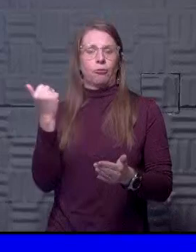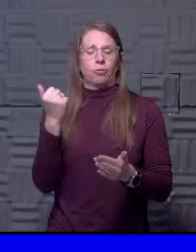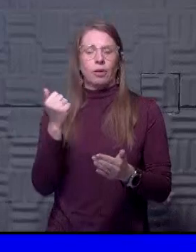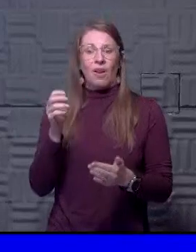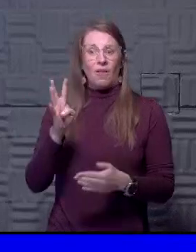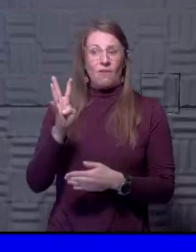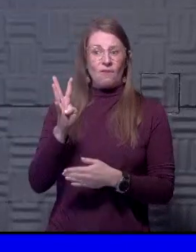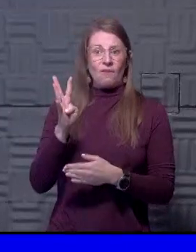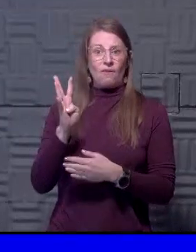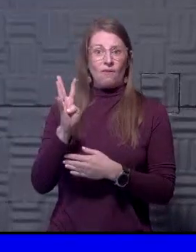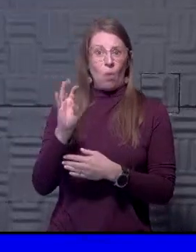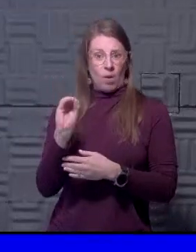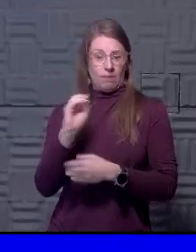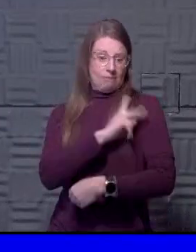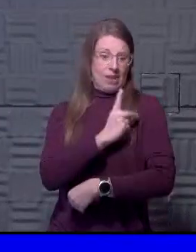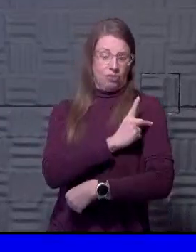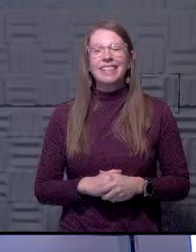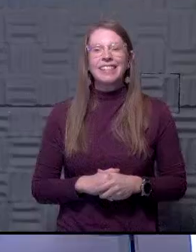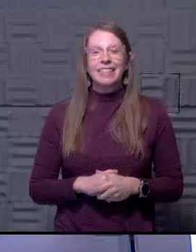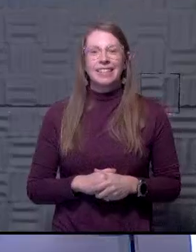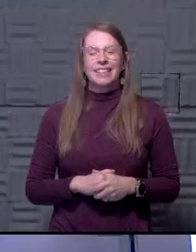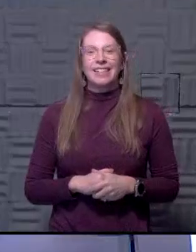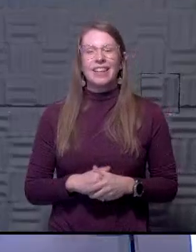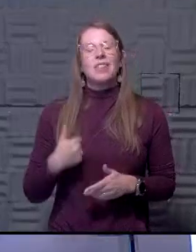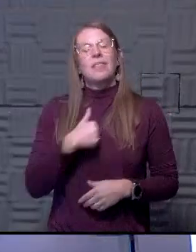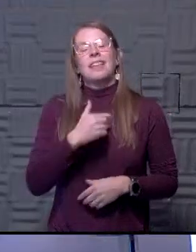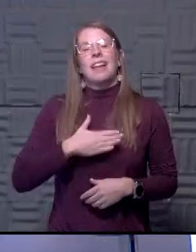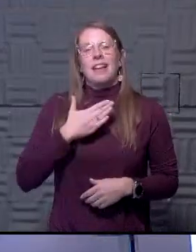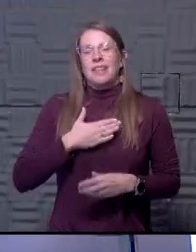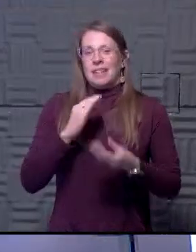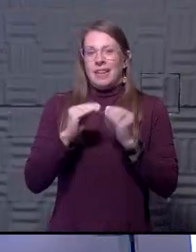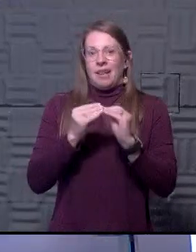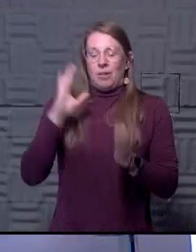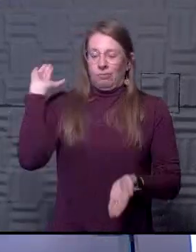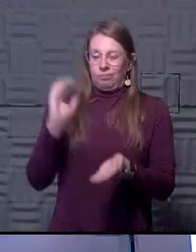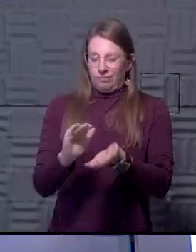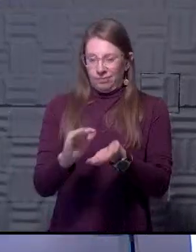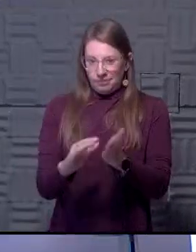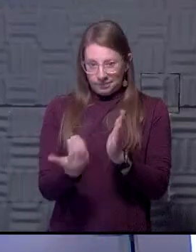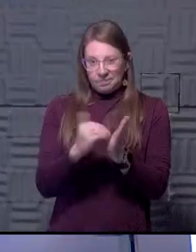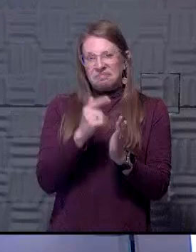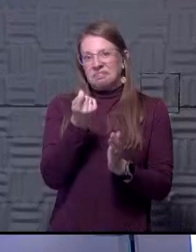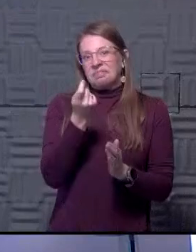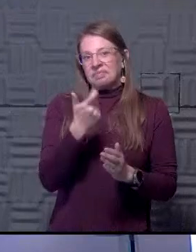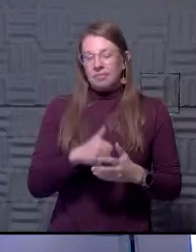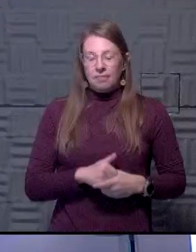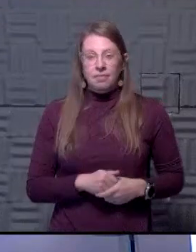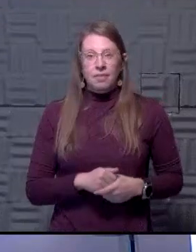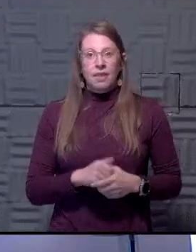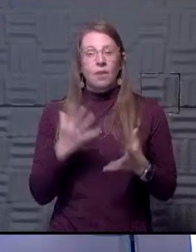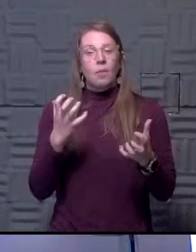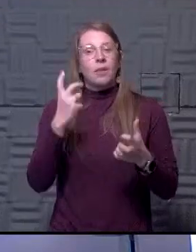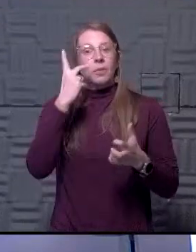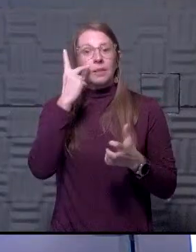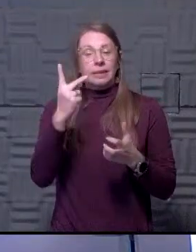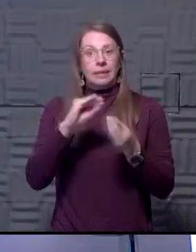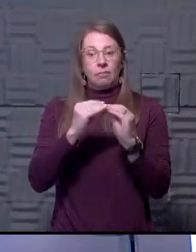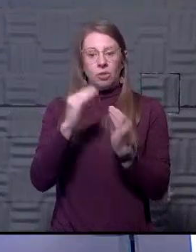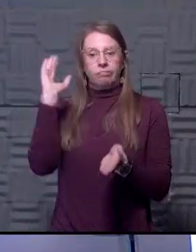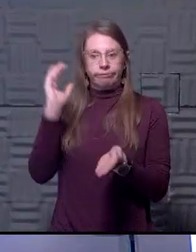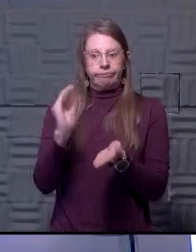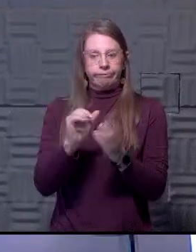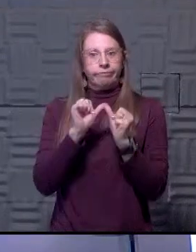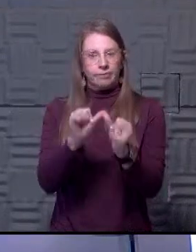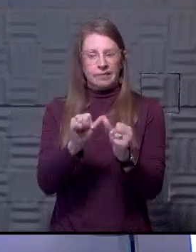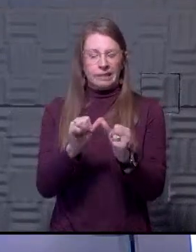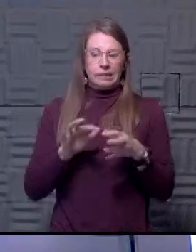to 40 at one point. So I think they're doing better too. We are delighted that the numbers are back down a little bit, and we want to see them continuing to fall. We're all a